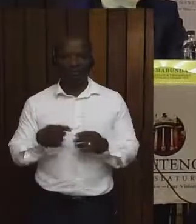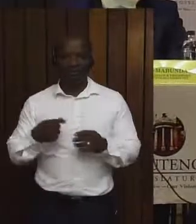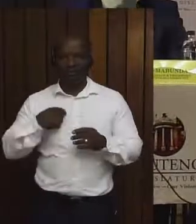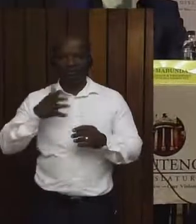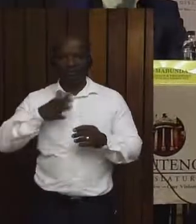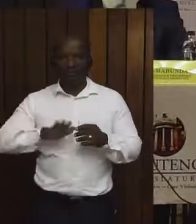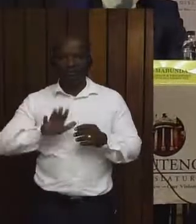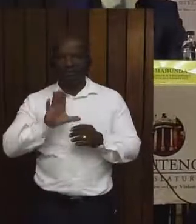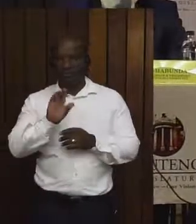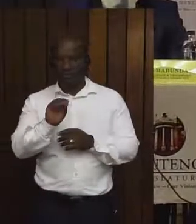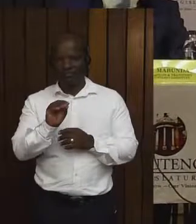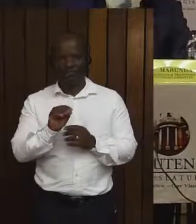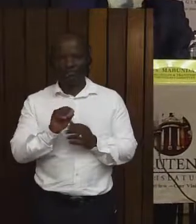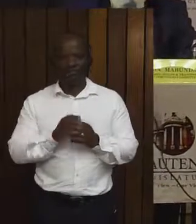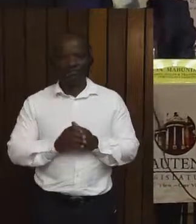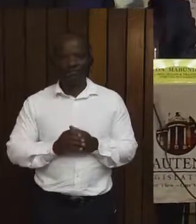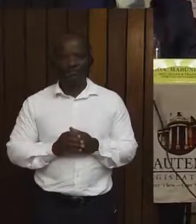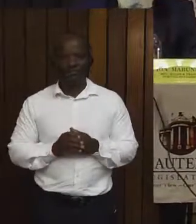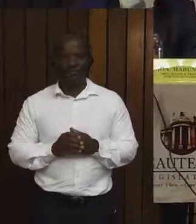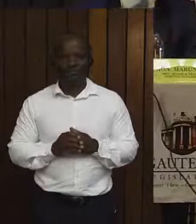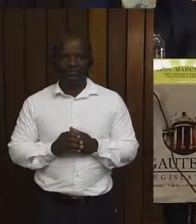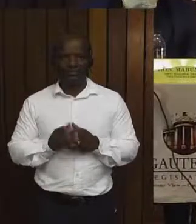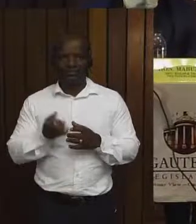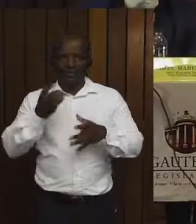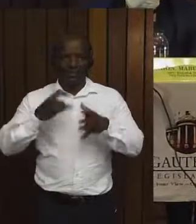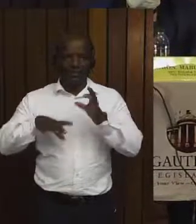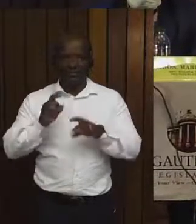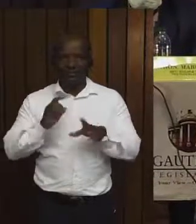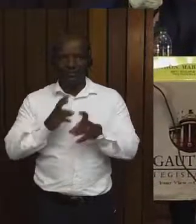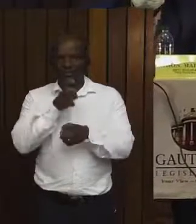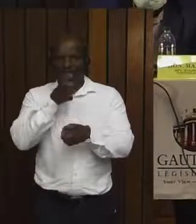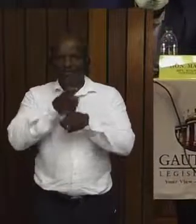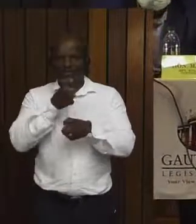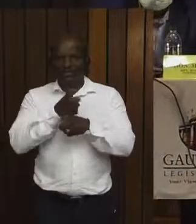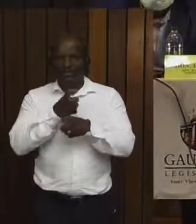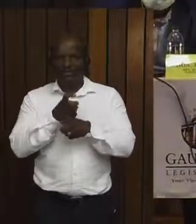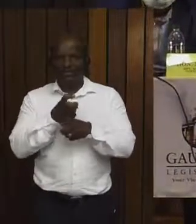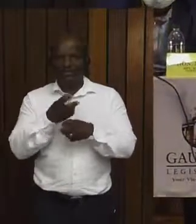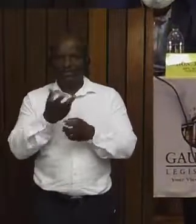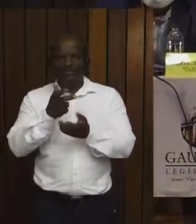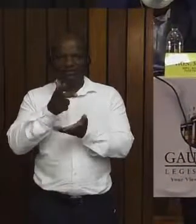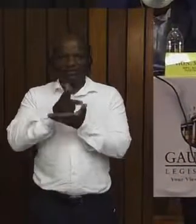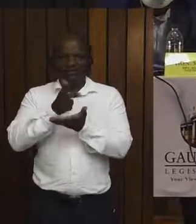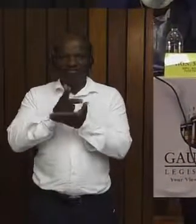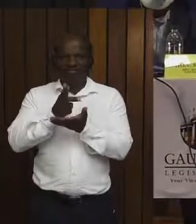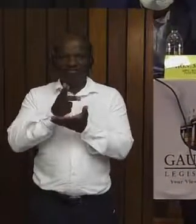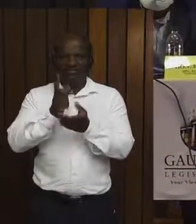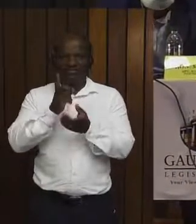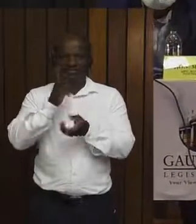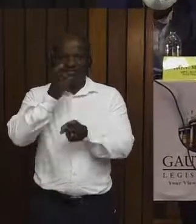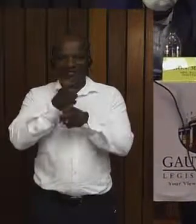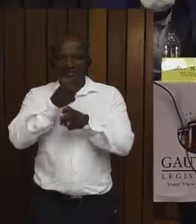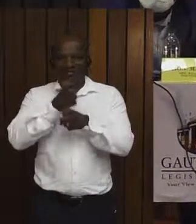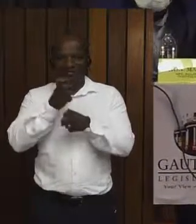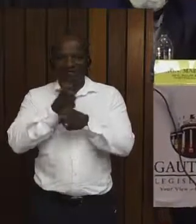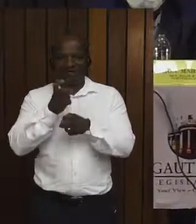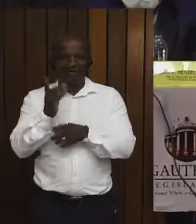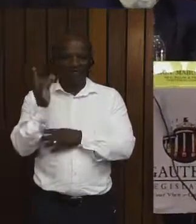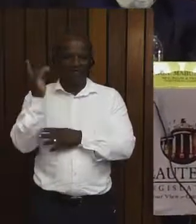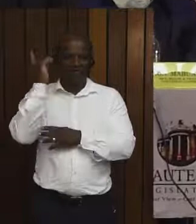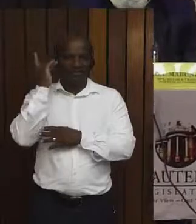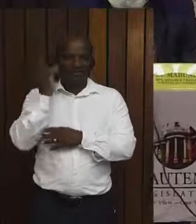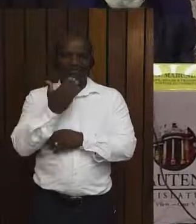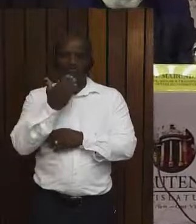want to ask that I know sometimes it's difficult sitting there listening, but if we can just keep the